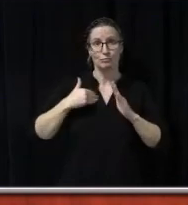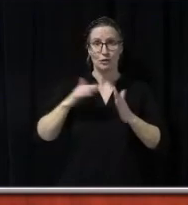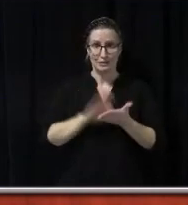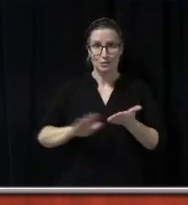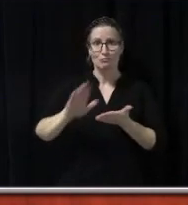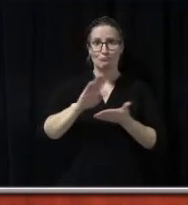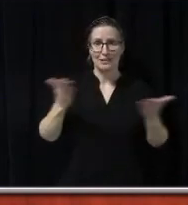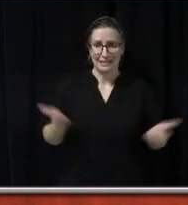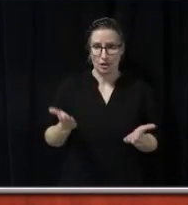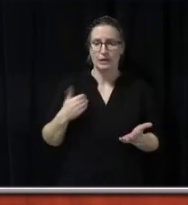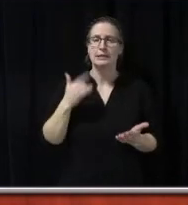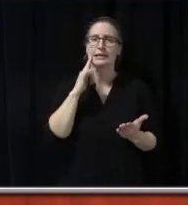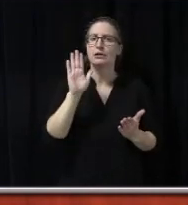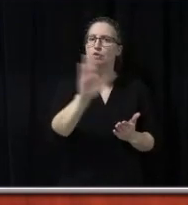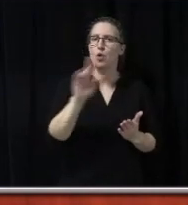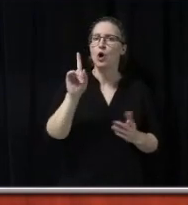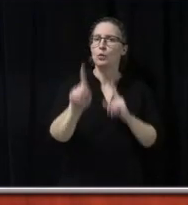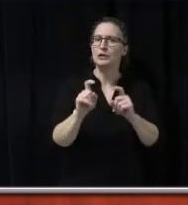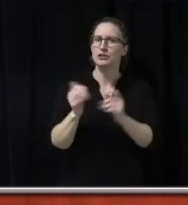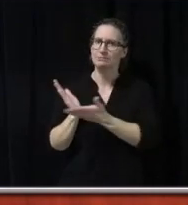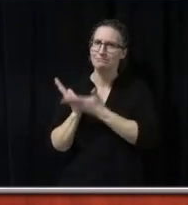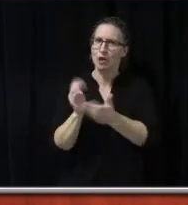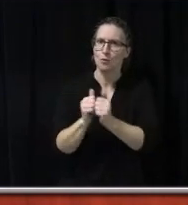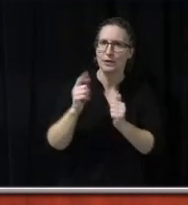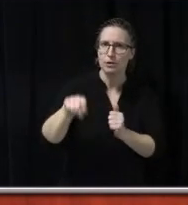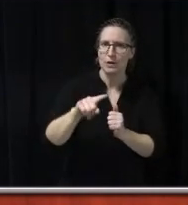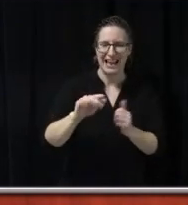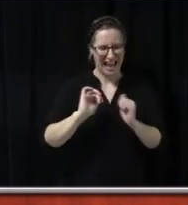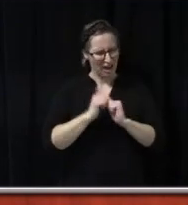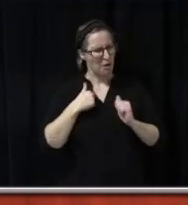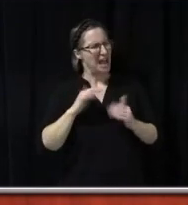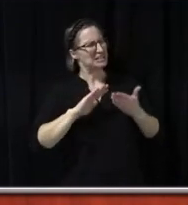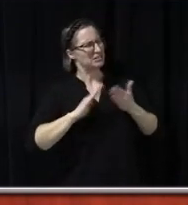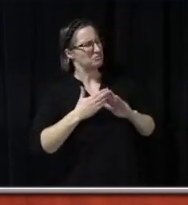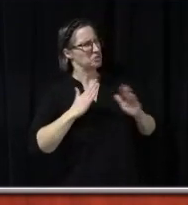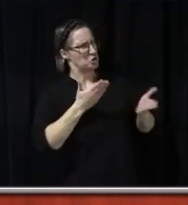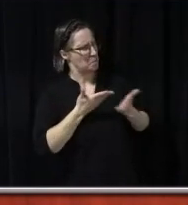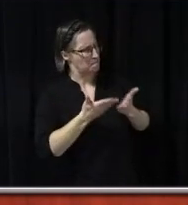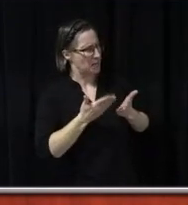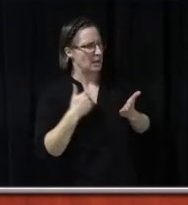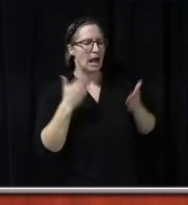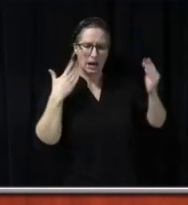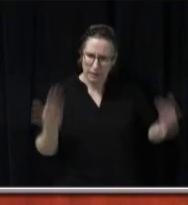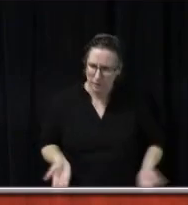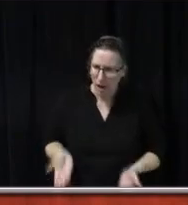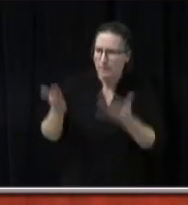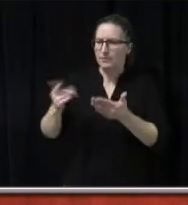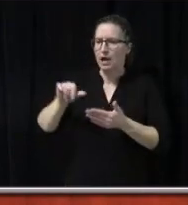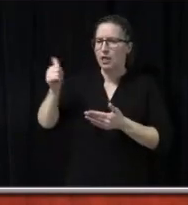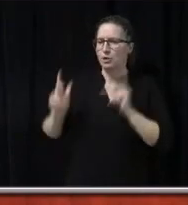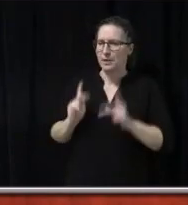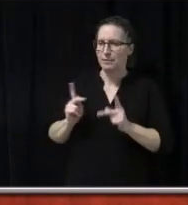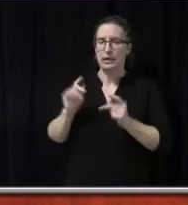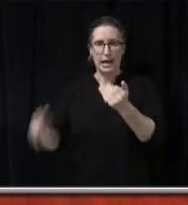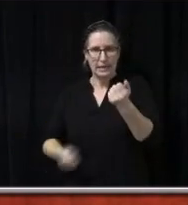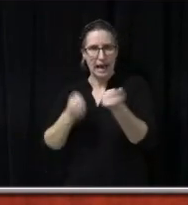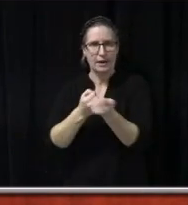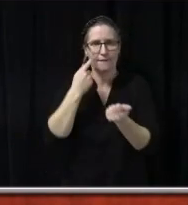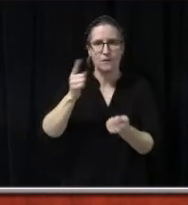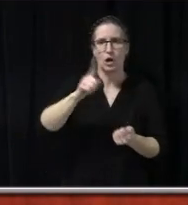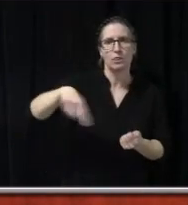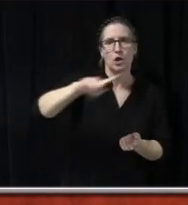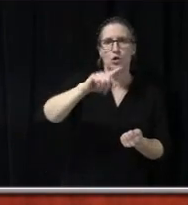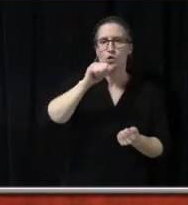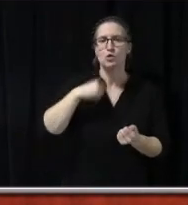you to carry this question with you. Consider how you serve your communities, how you can uplift those around you, and how you can advocate for those